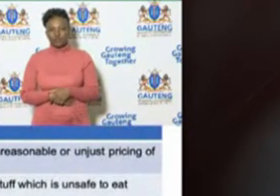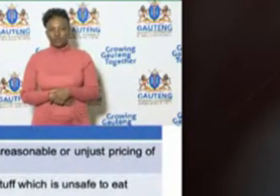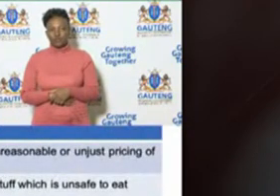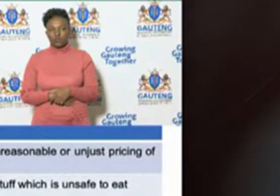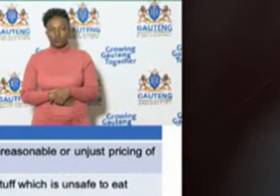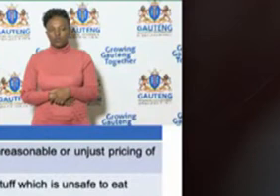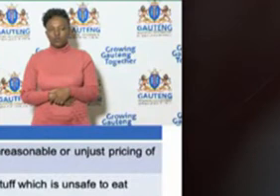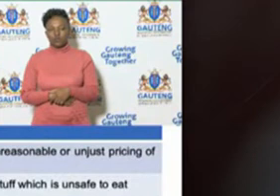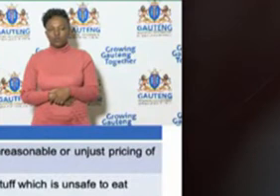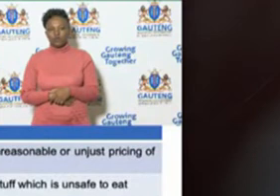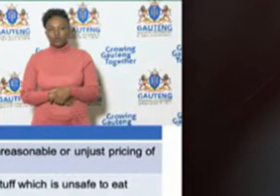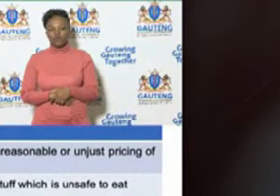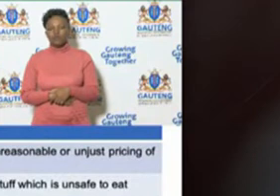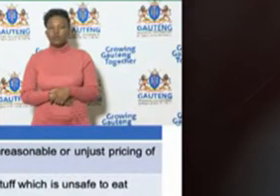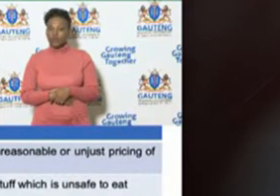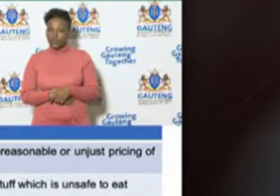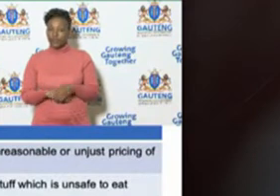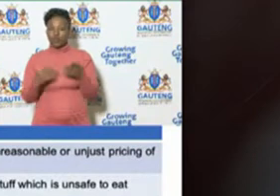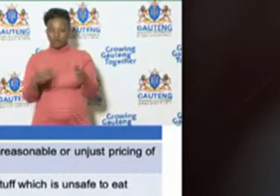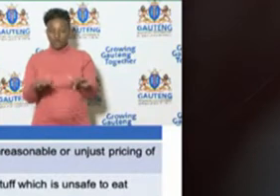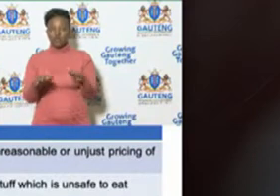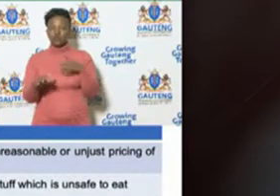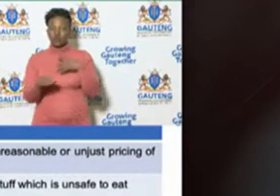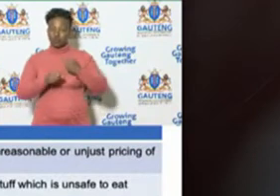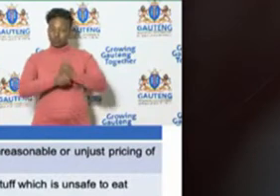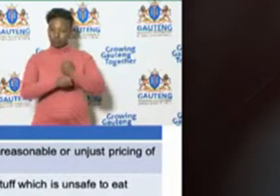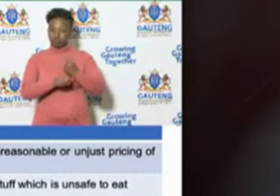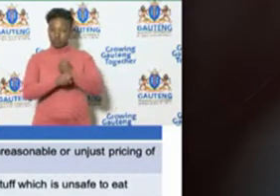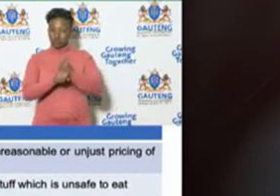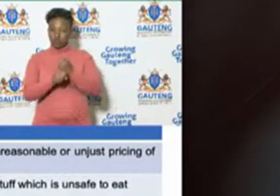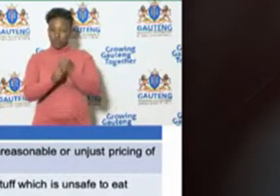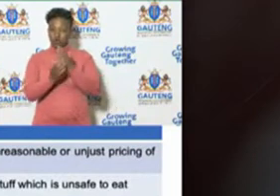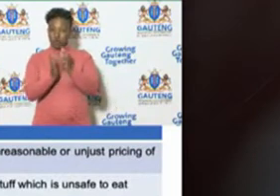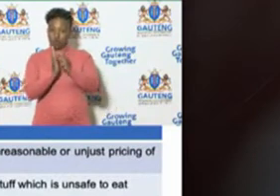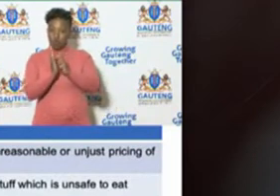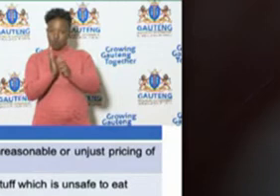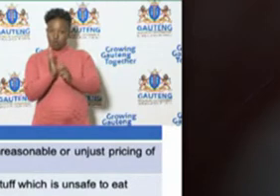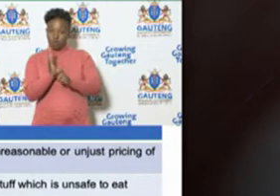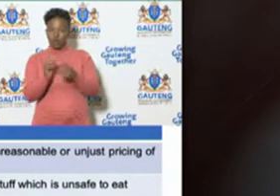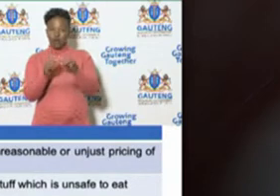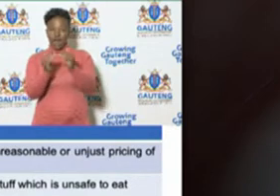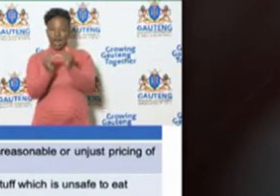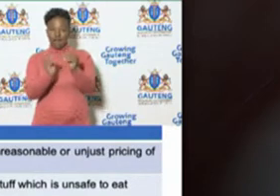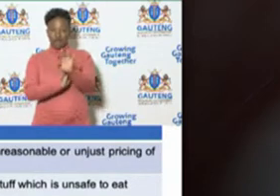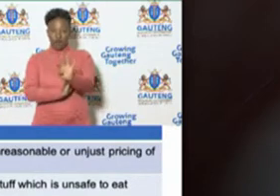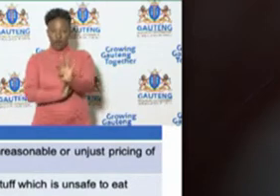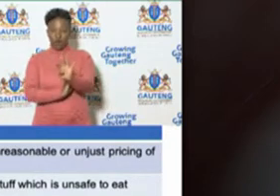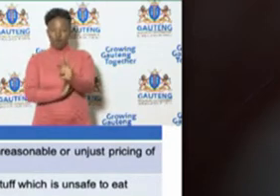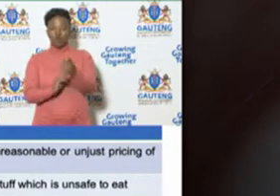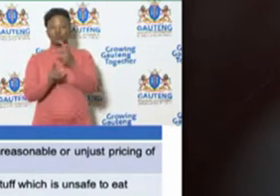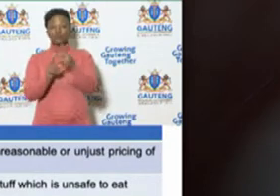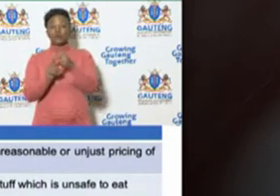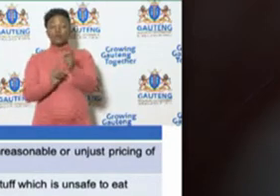So we have done a lot of work to look at compliance with level 4. We have done a lot of work to prepare